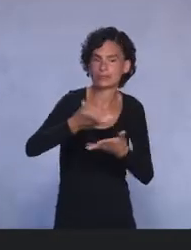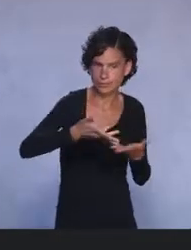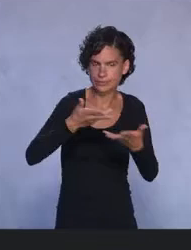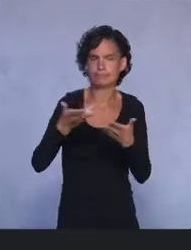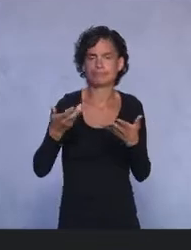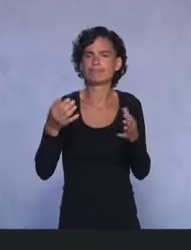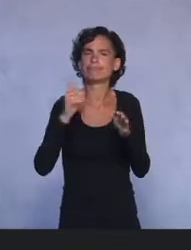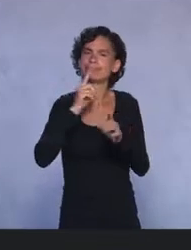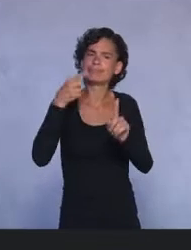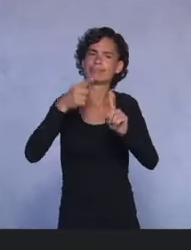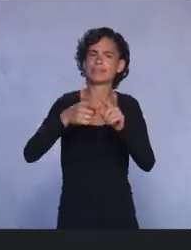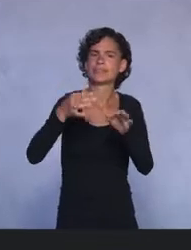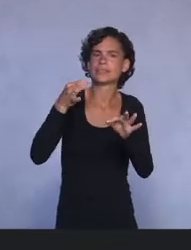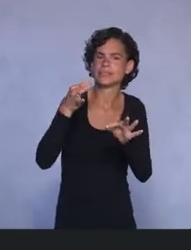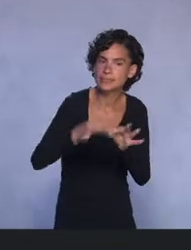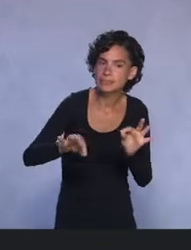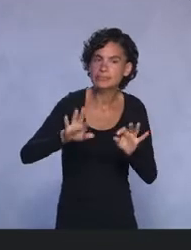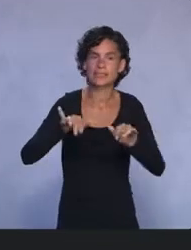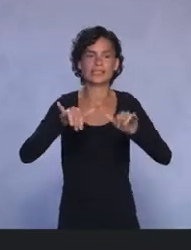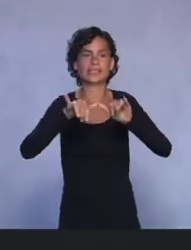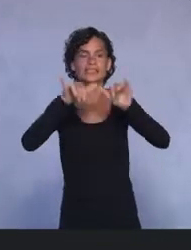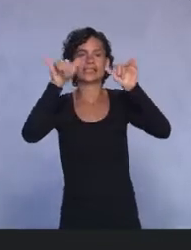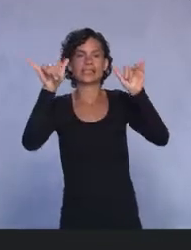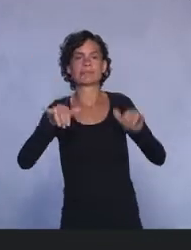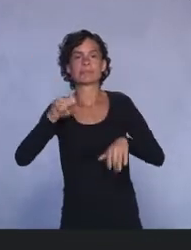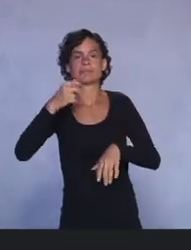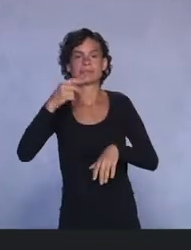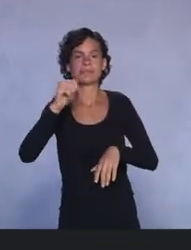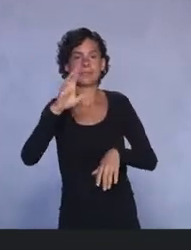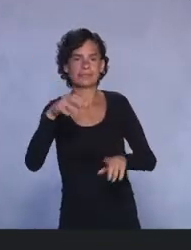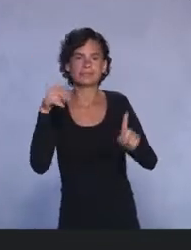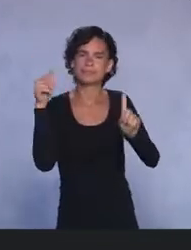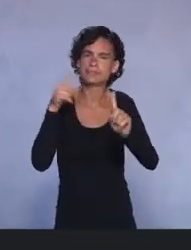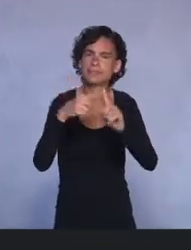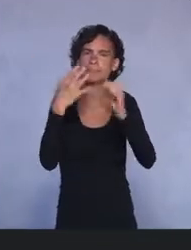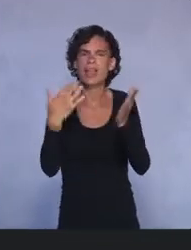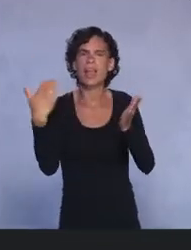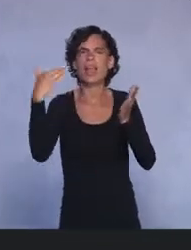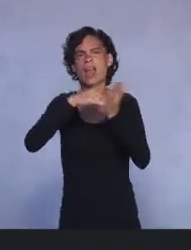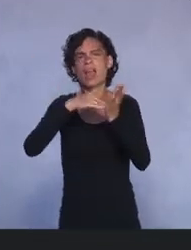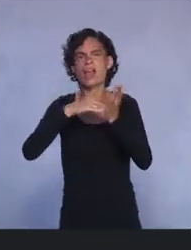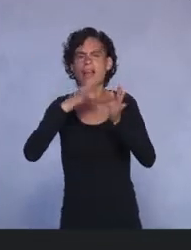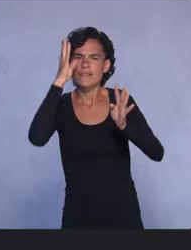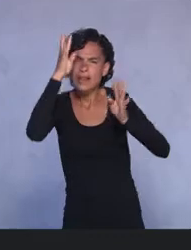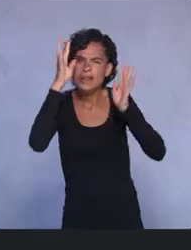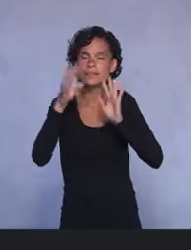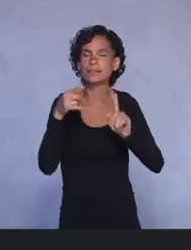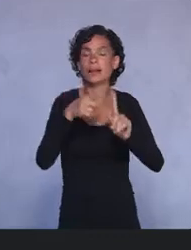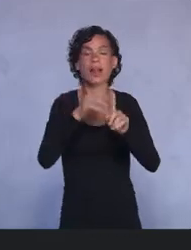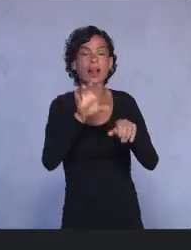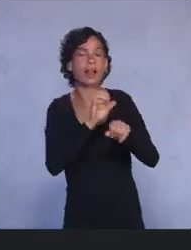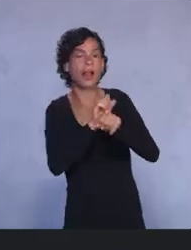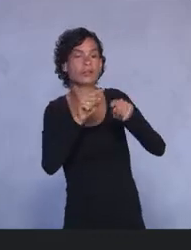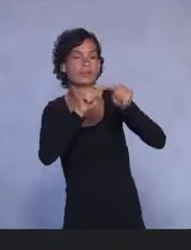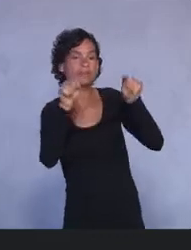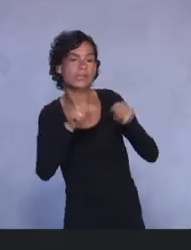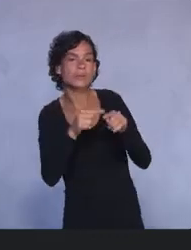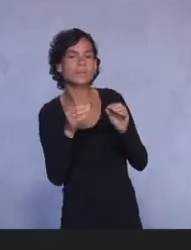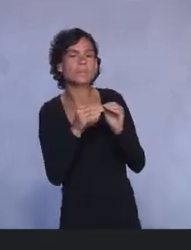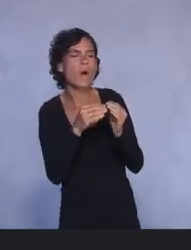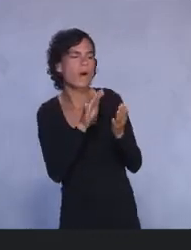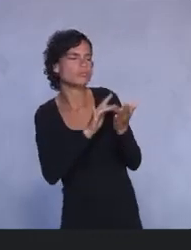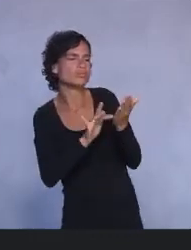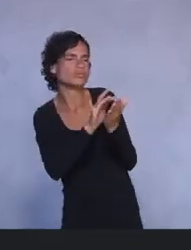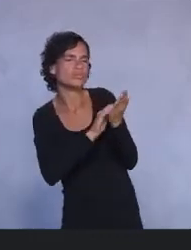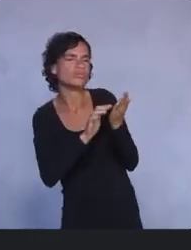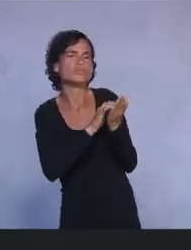spaces purposefully reimagined. Starting from the lock screen, the design is more playful with dynamic lighting. Pick up your